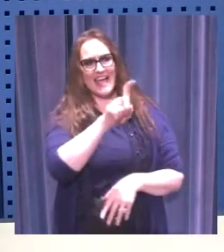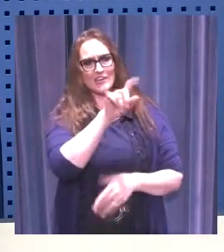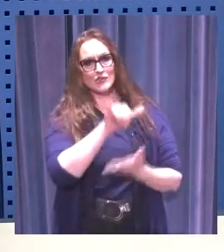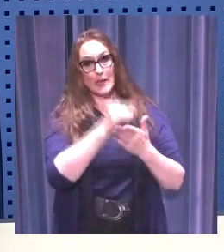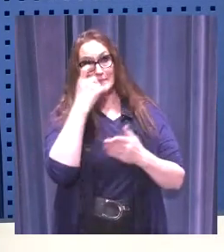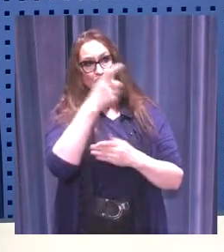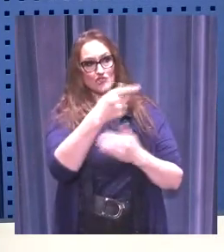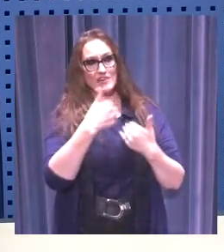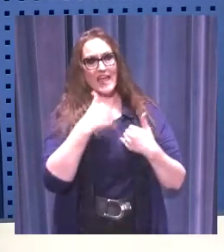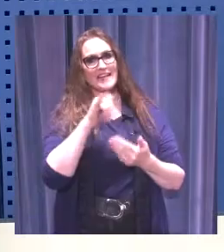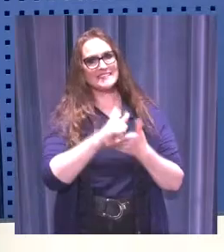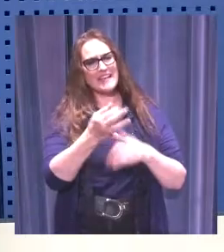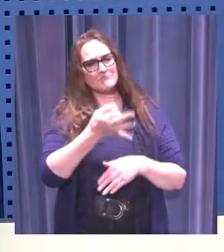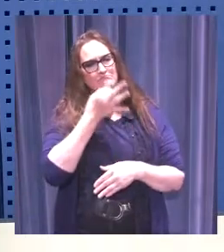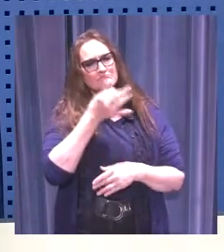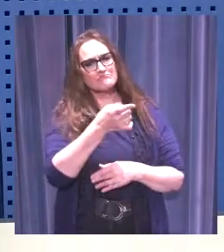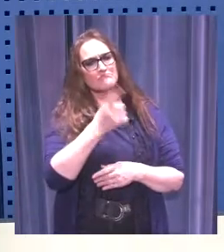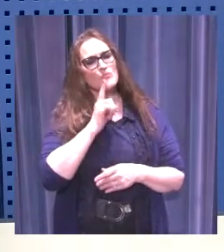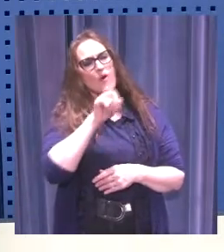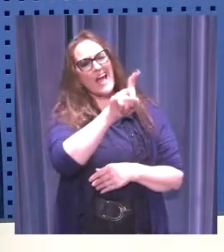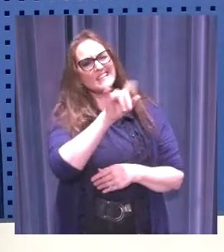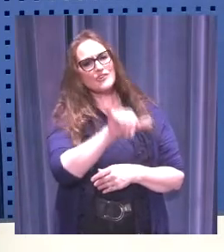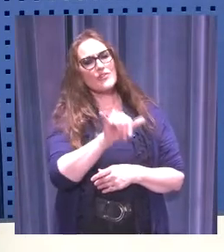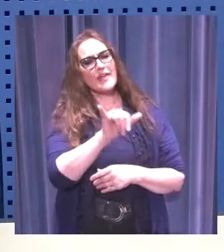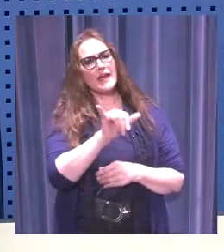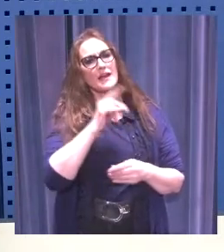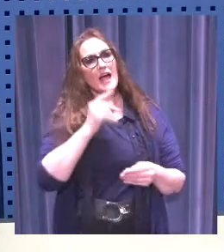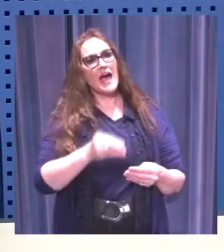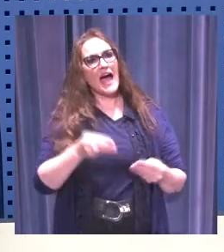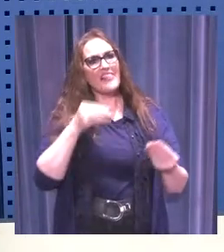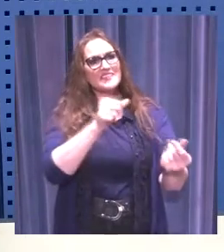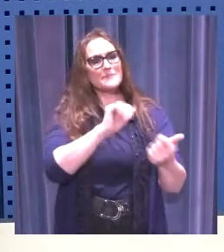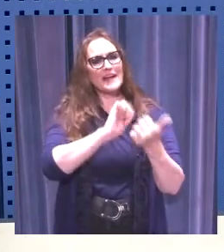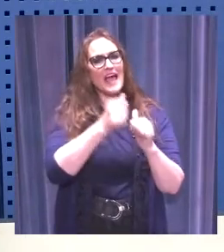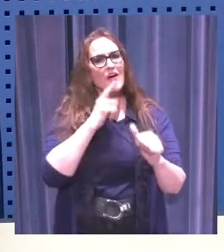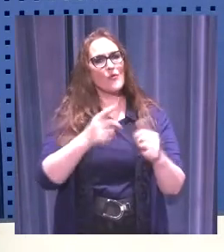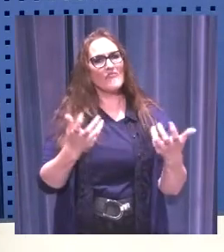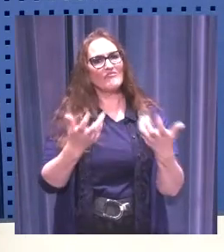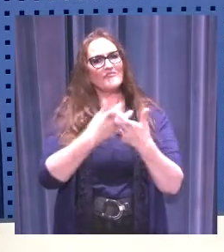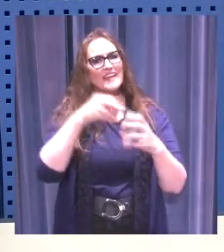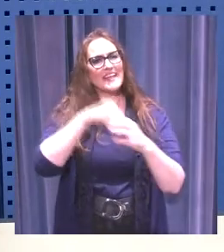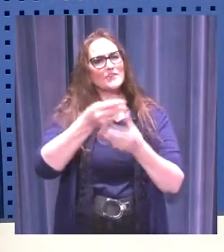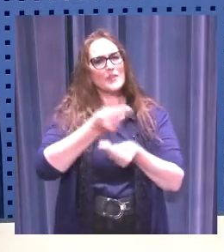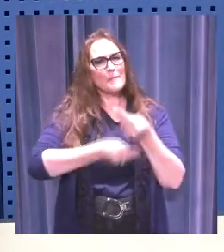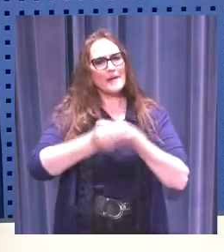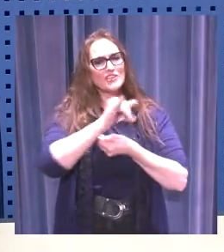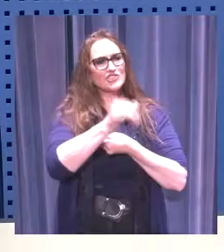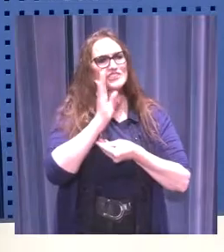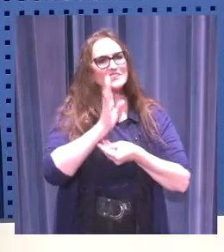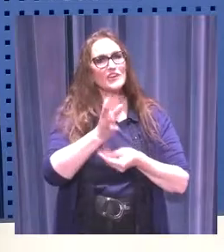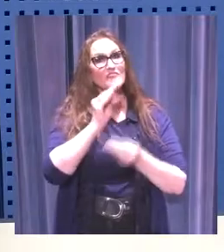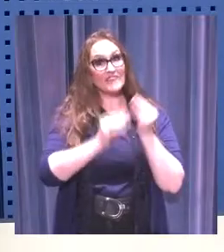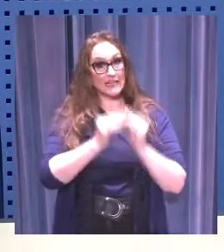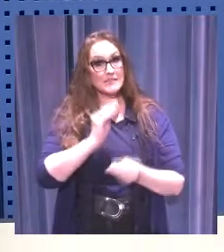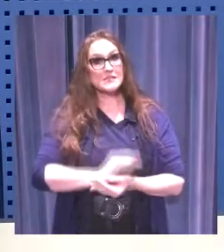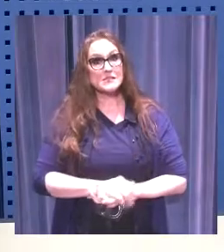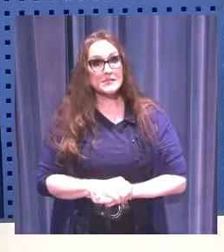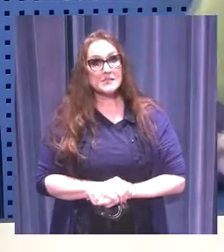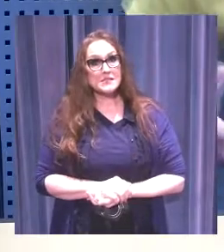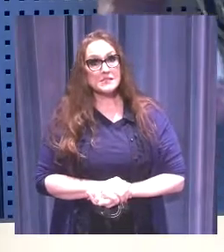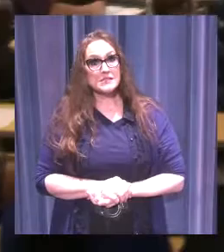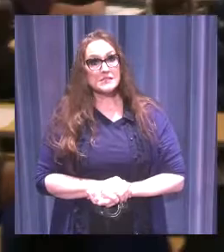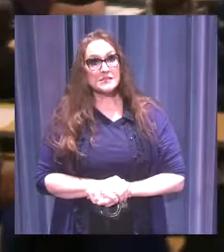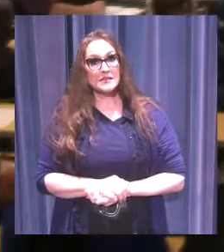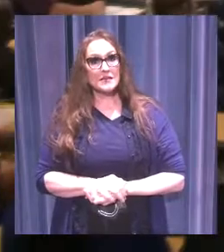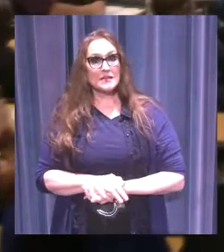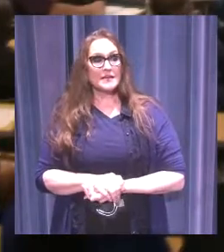has that expertise. We'll ask her that on the spending and how that's going to fit into the budget that she's going to fix. Thank